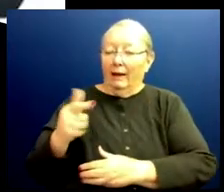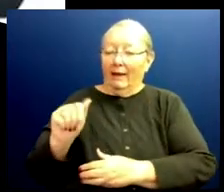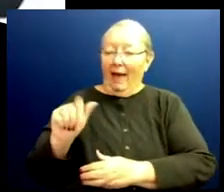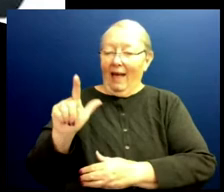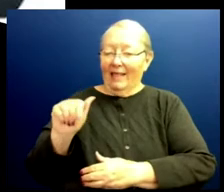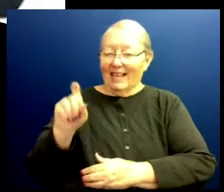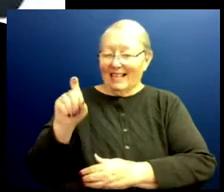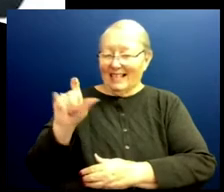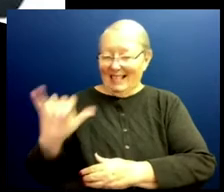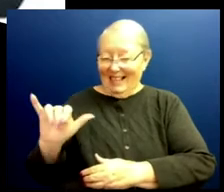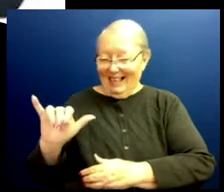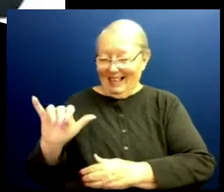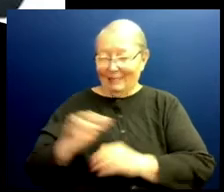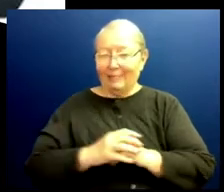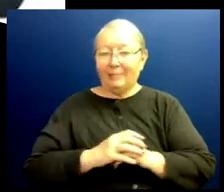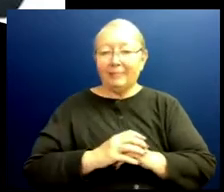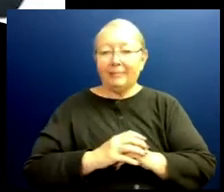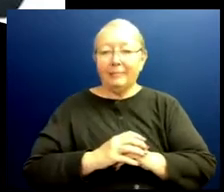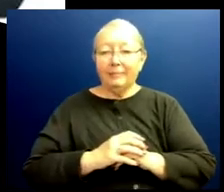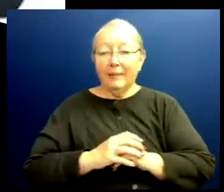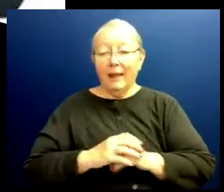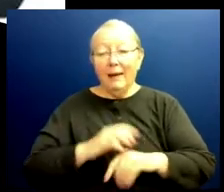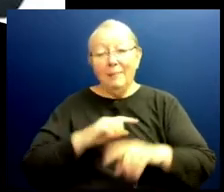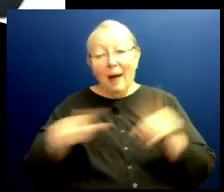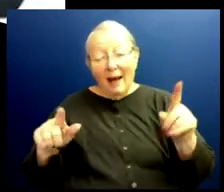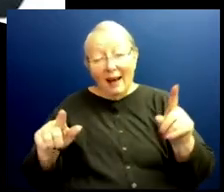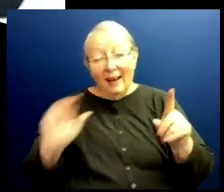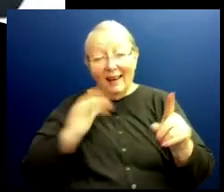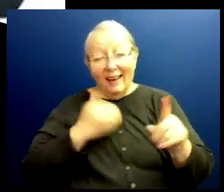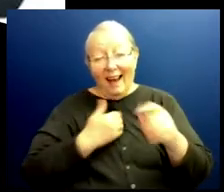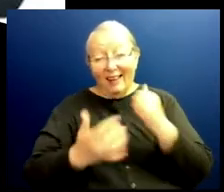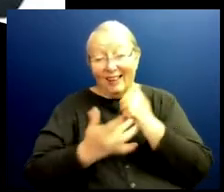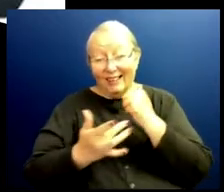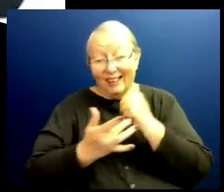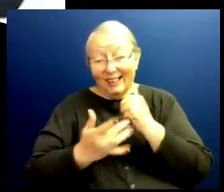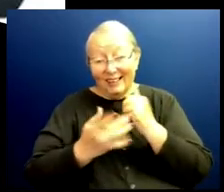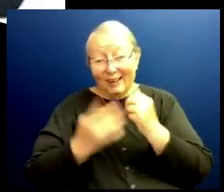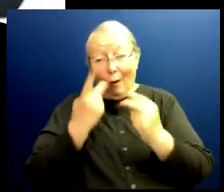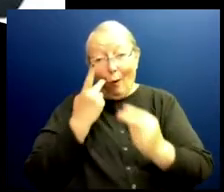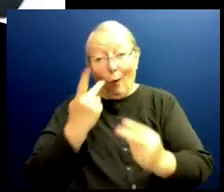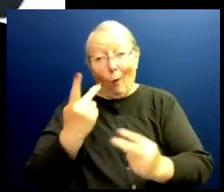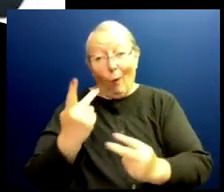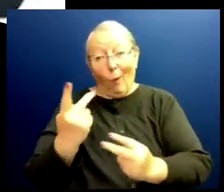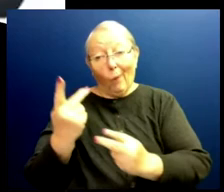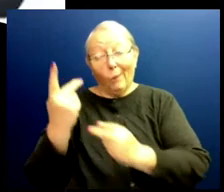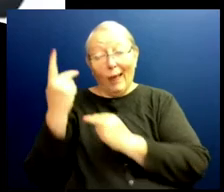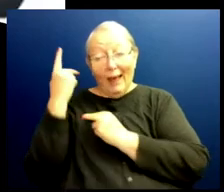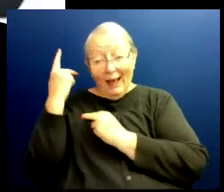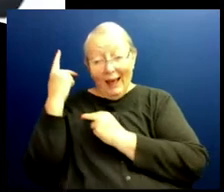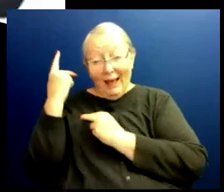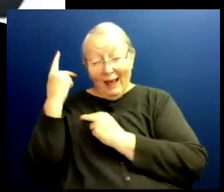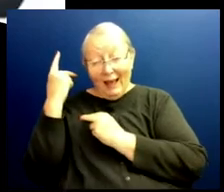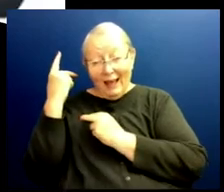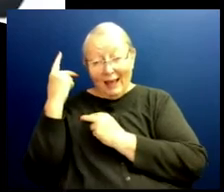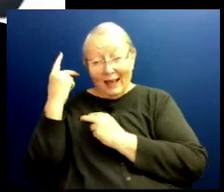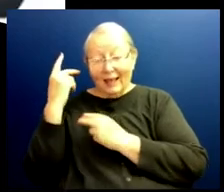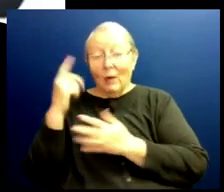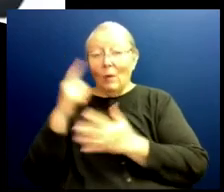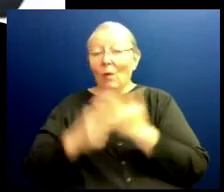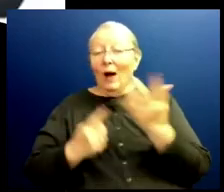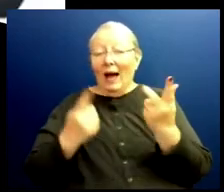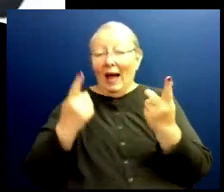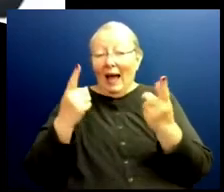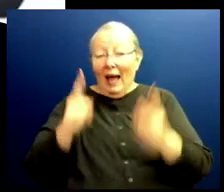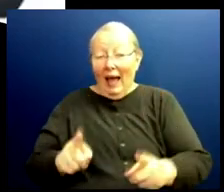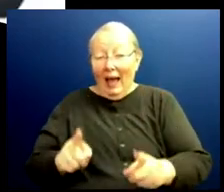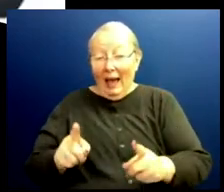Because of our limitations in looking back in time, exactly observations of what occurred between